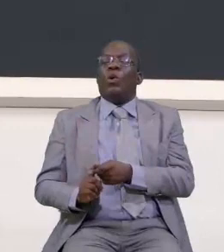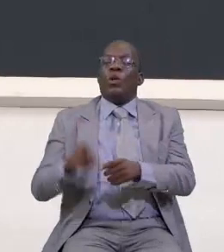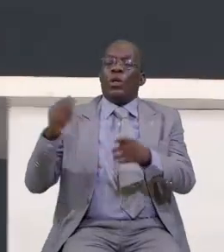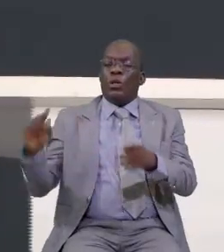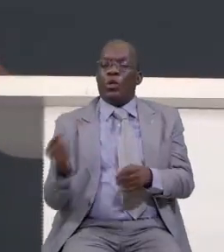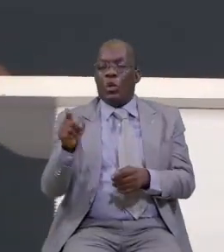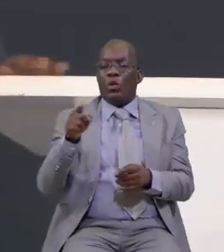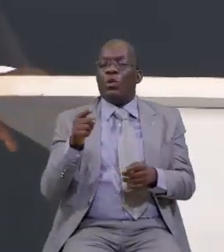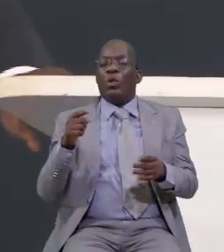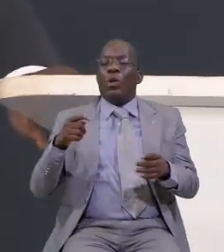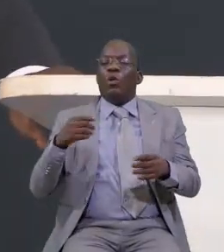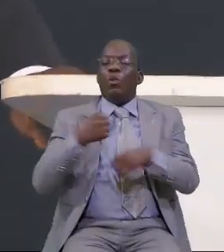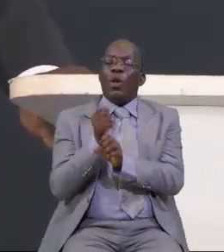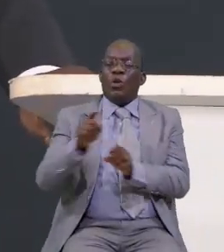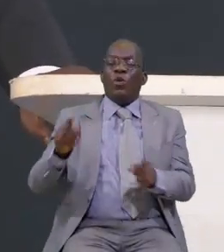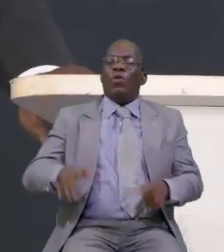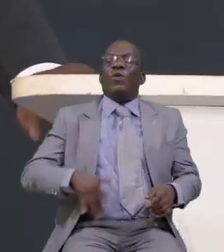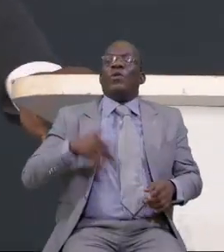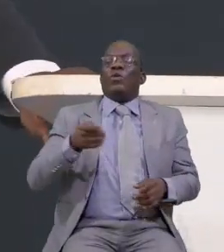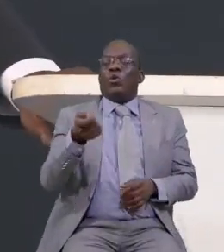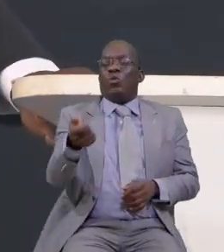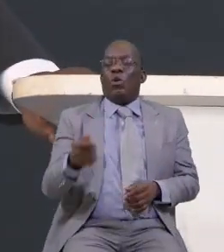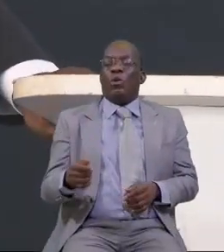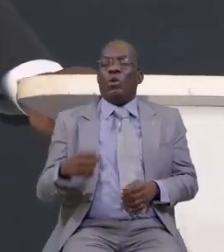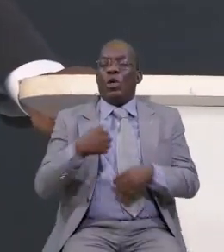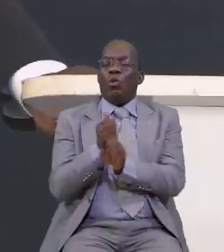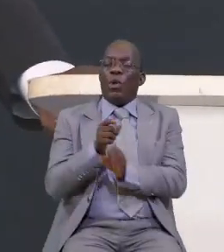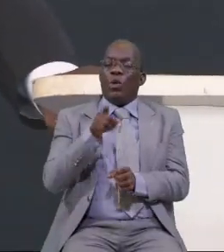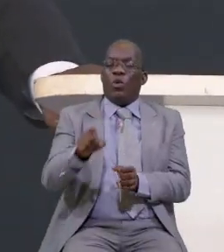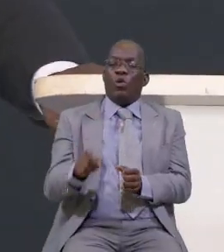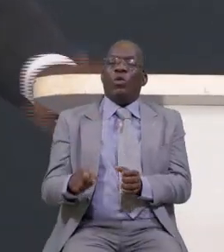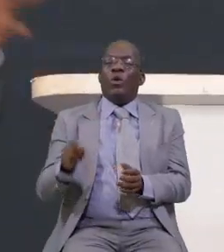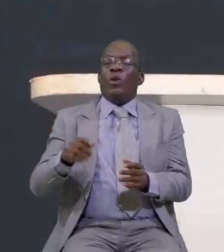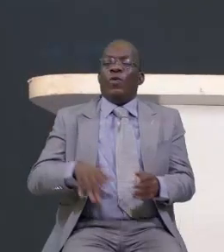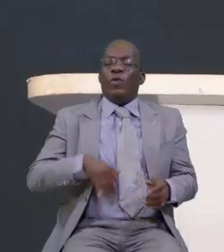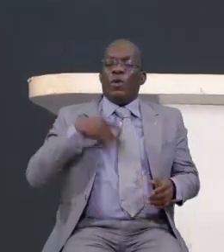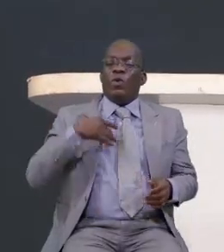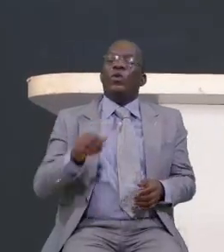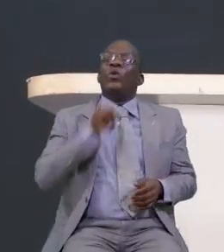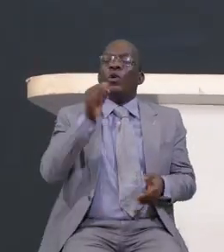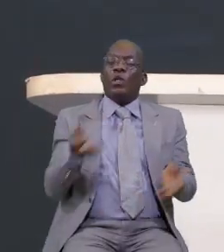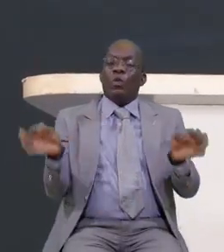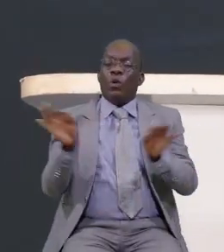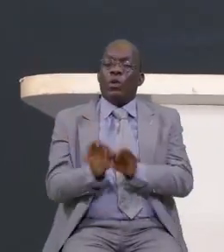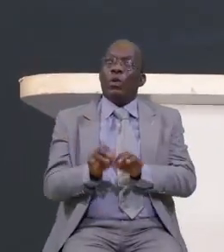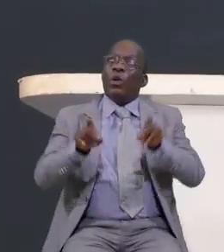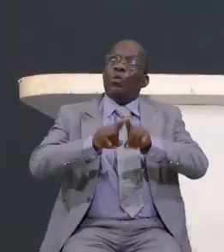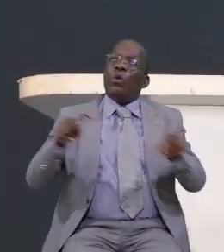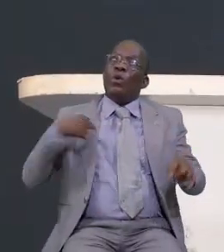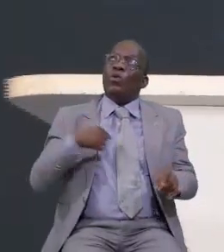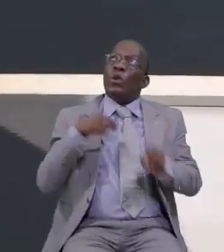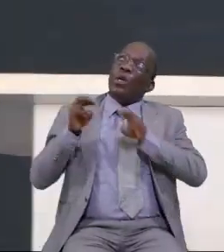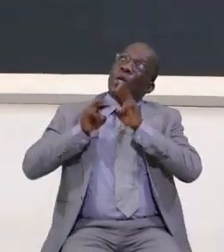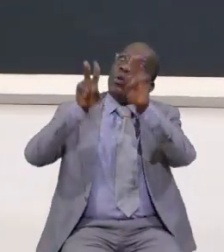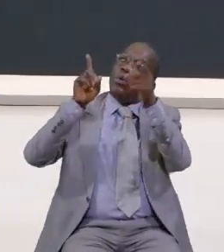feel little and make you feel small and make you feel insignificant. But we look unto Jesus